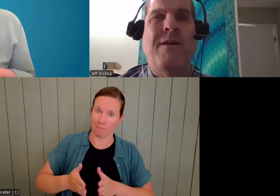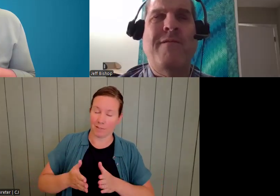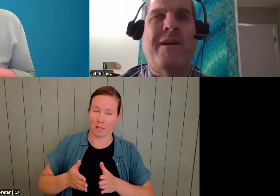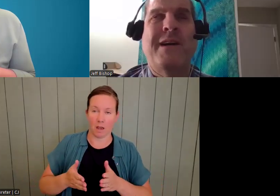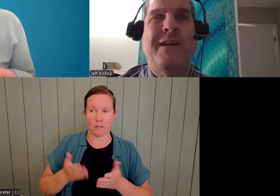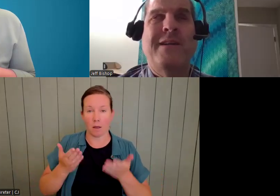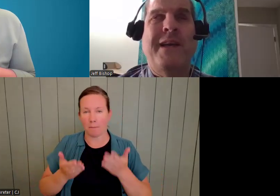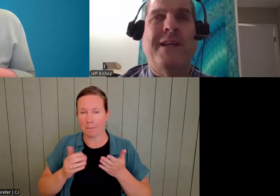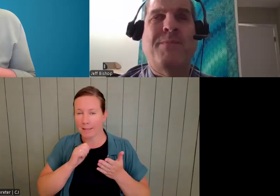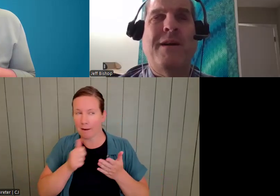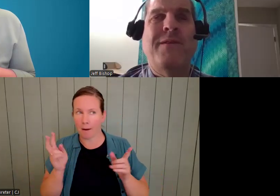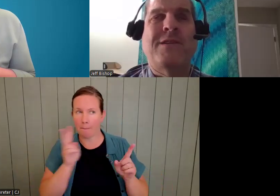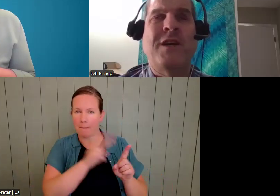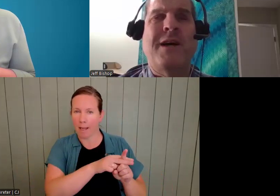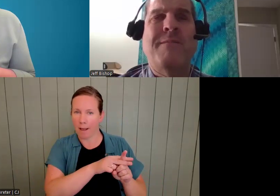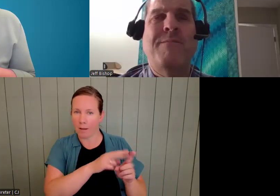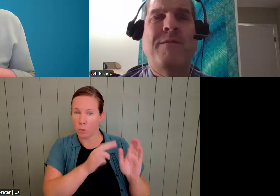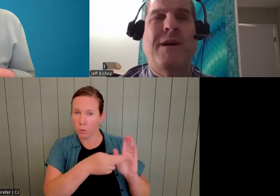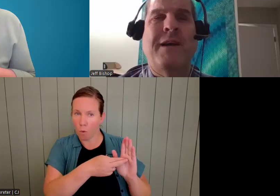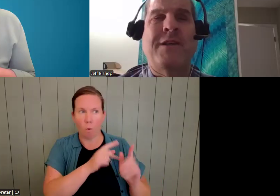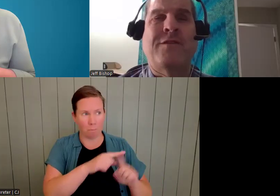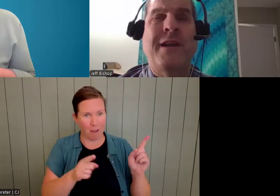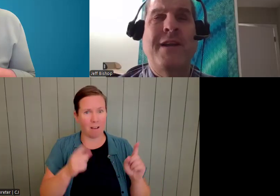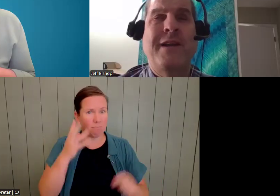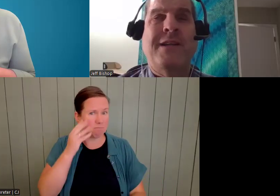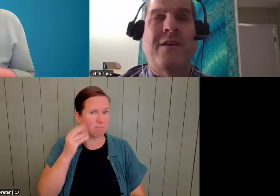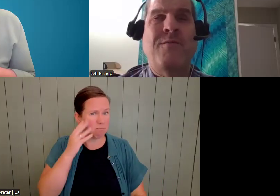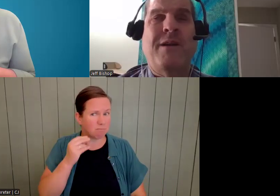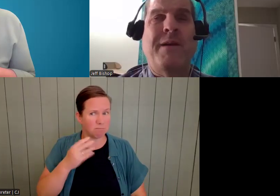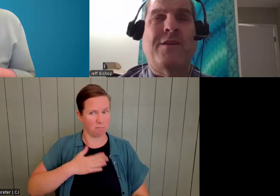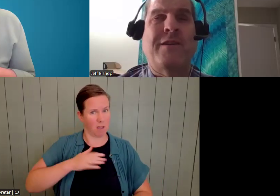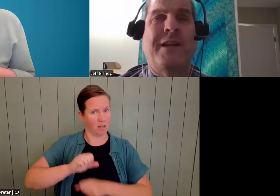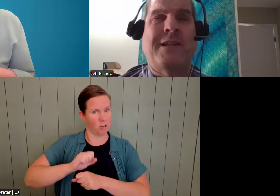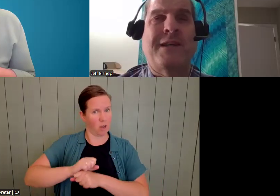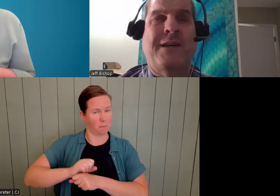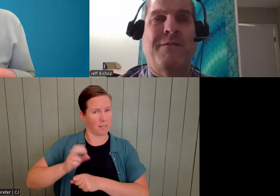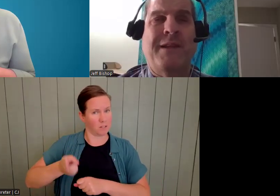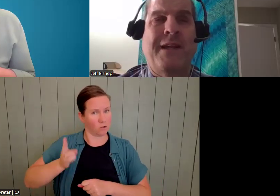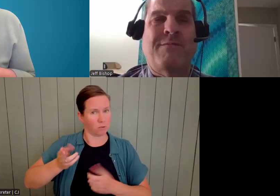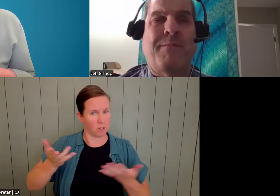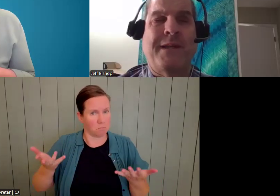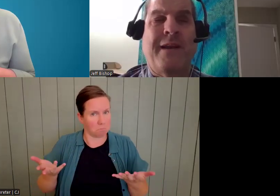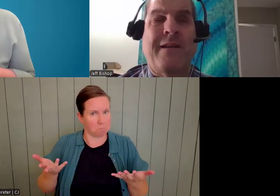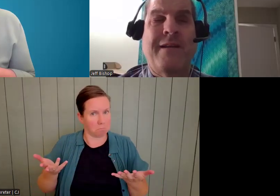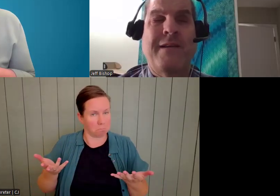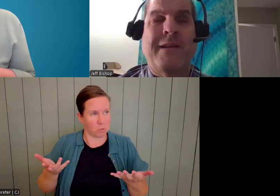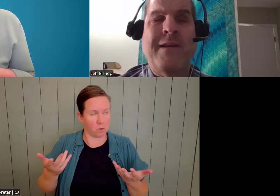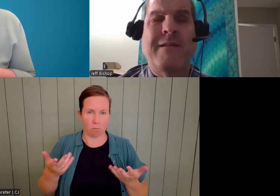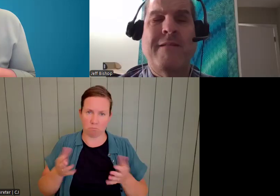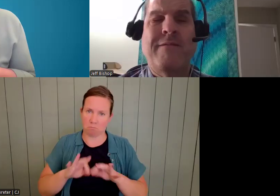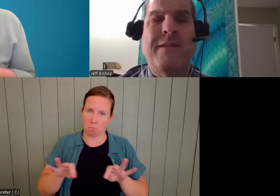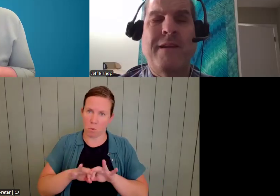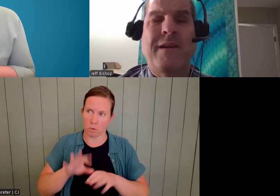people. However, it is part of his job history, and so you want to make sure that it's represented.